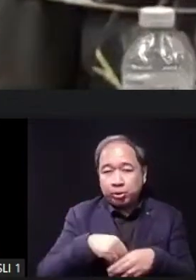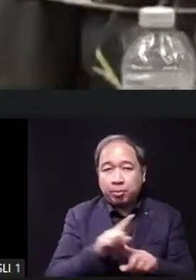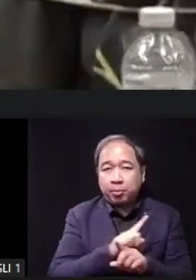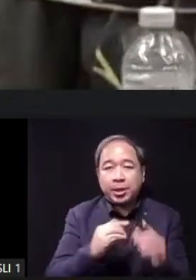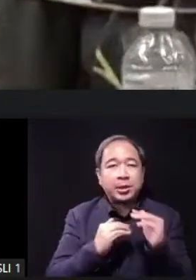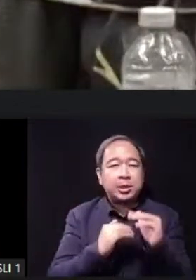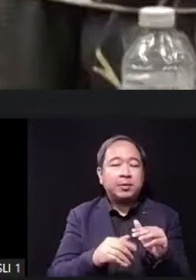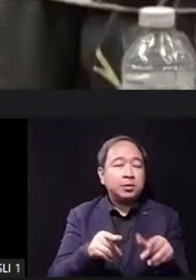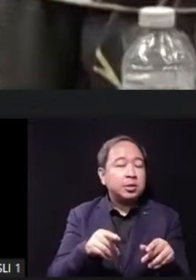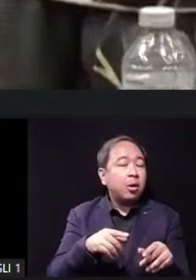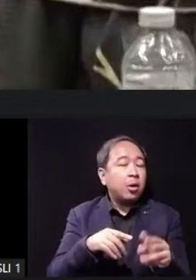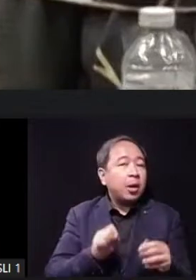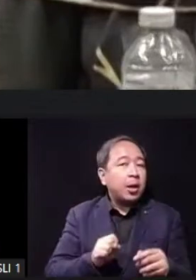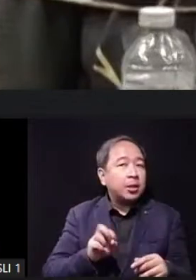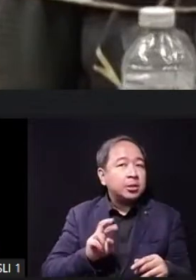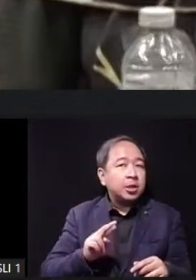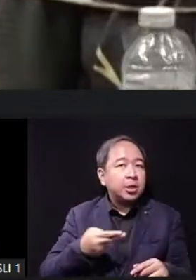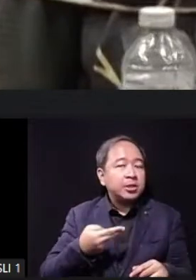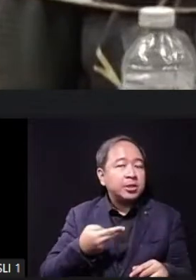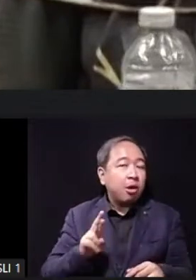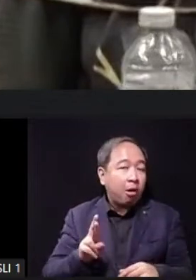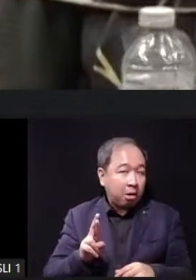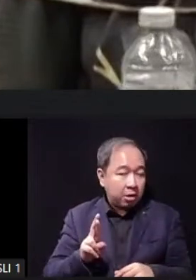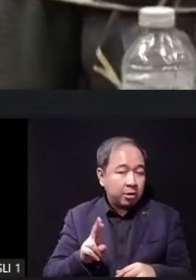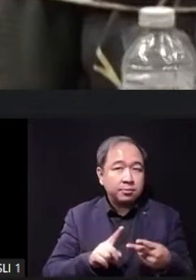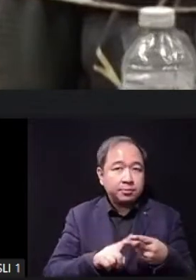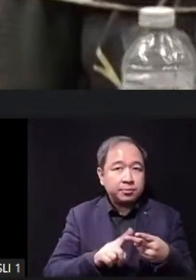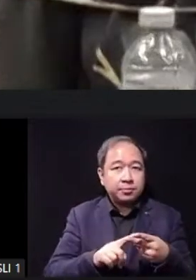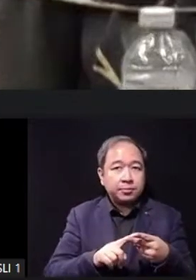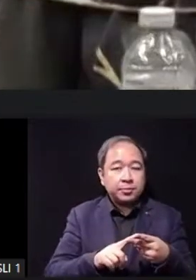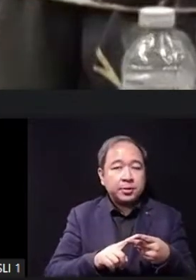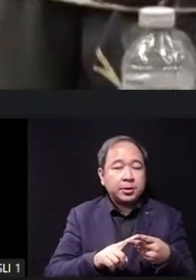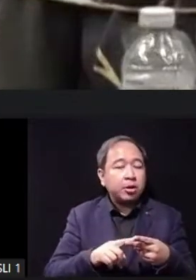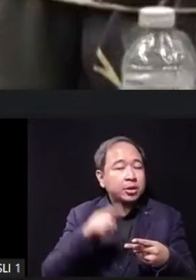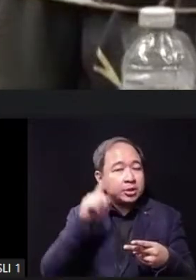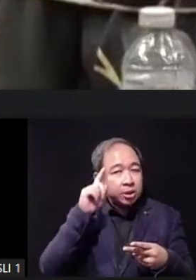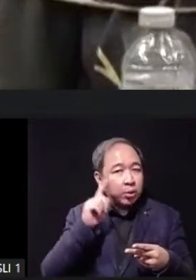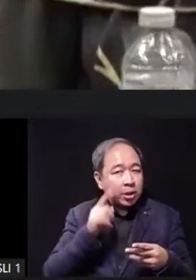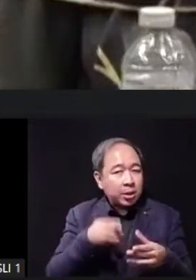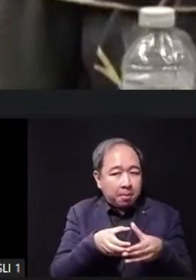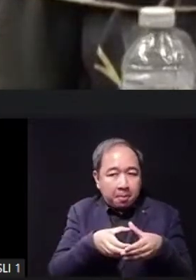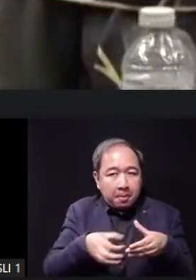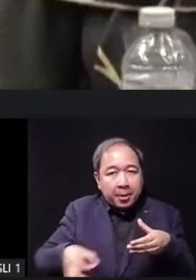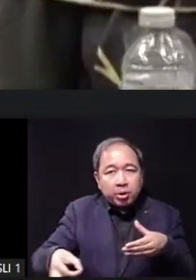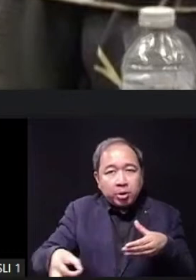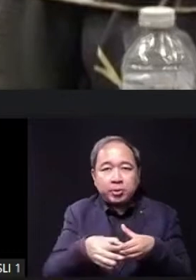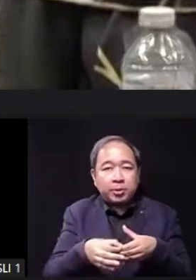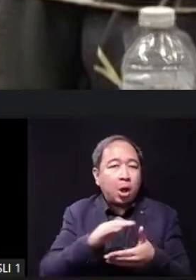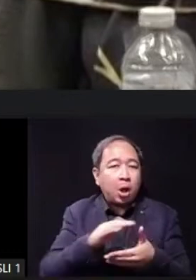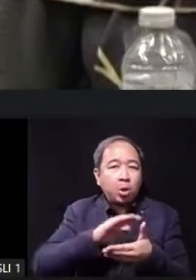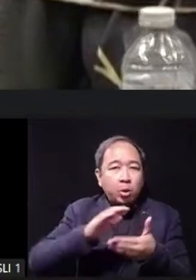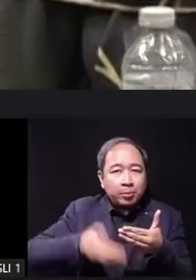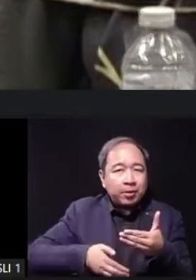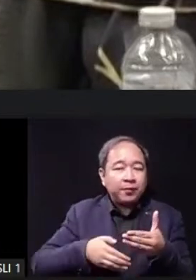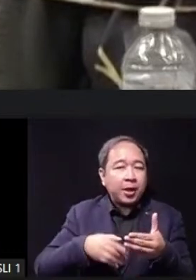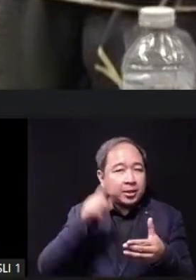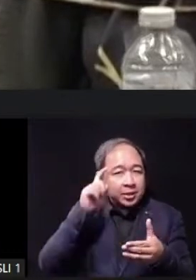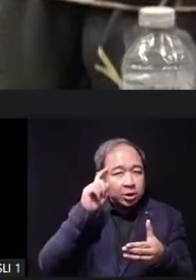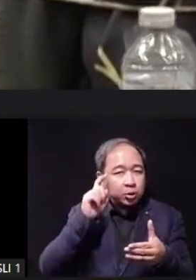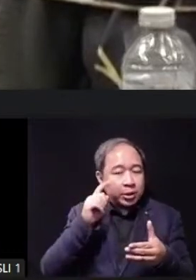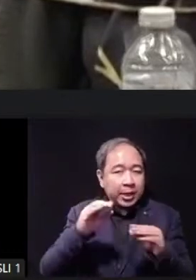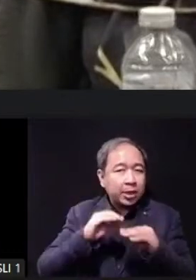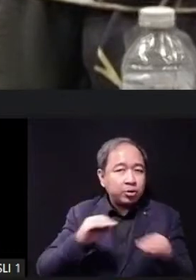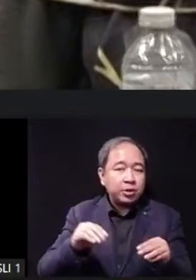sexual and reproductive health and reproductive rights, sexual minority groups, comprehensive sexuality education, family